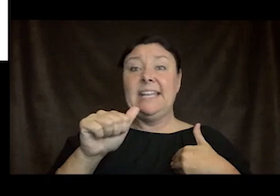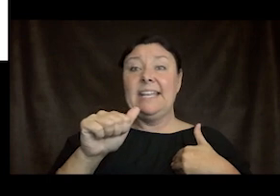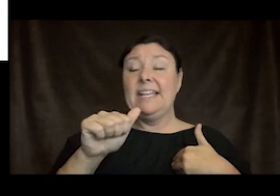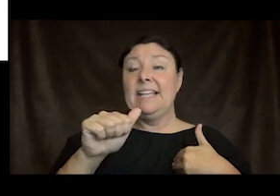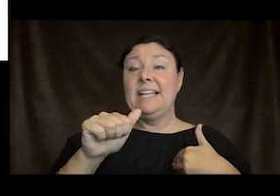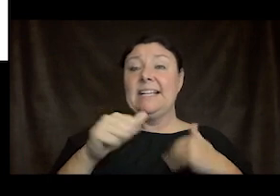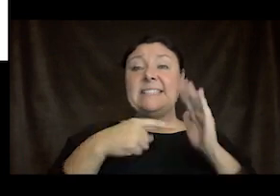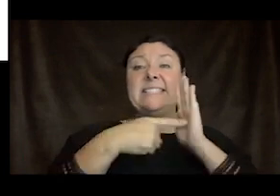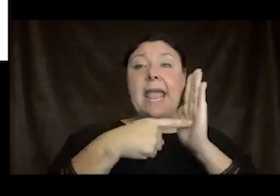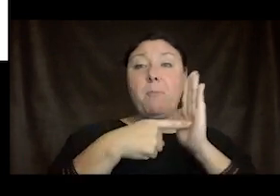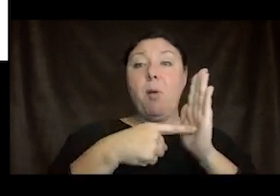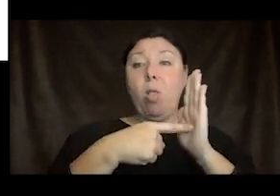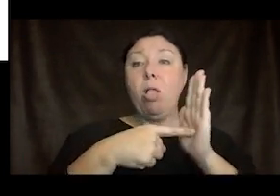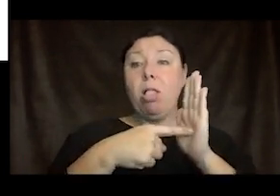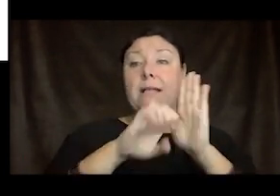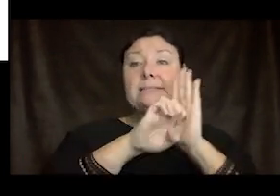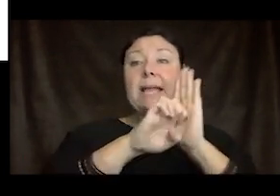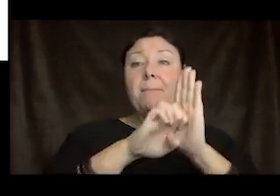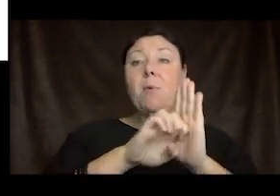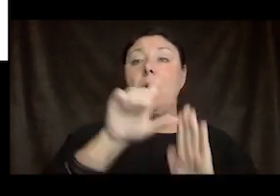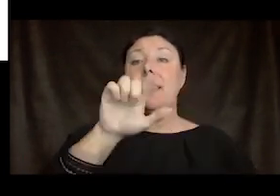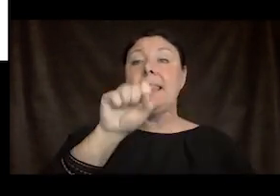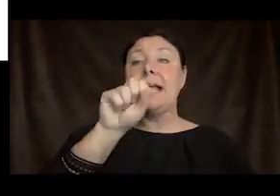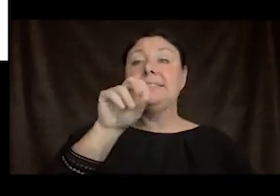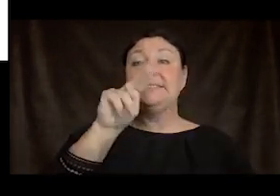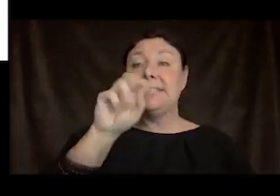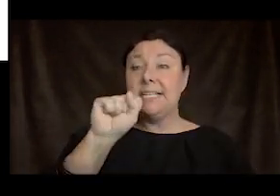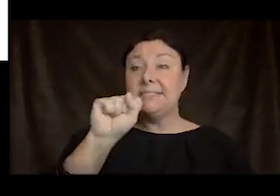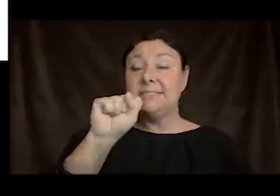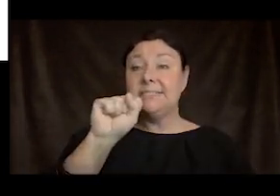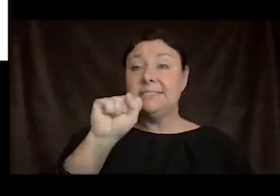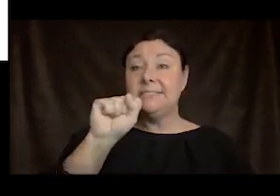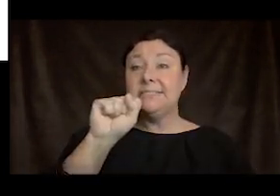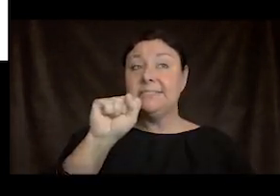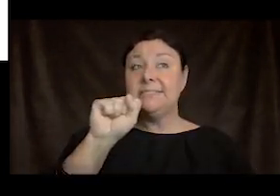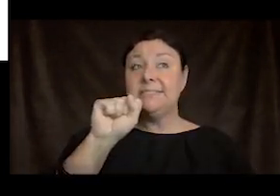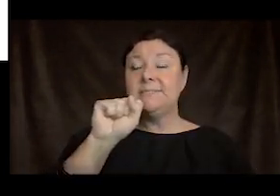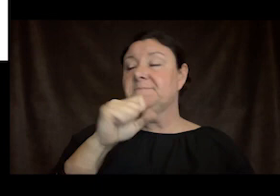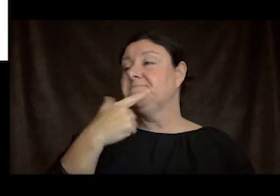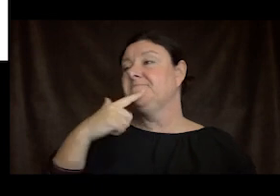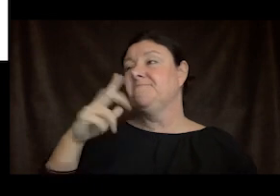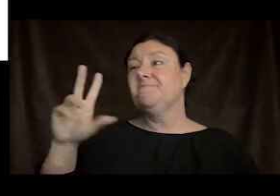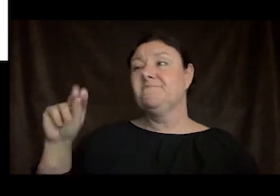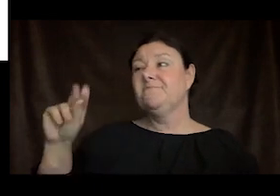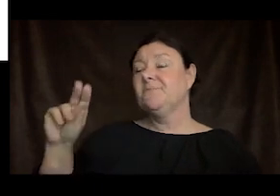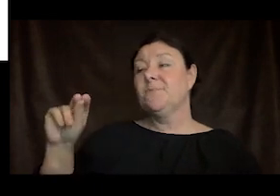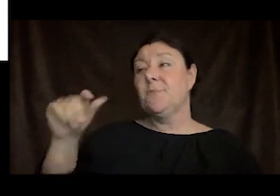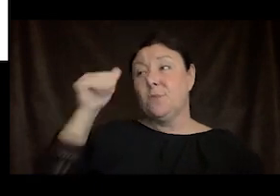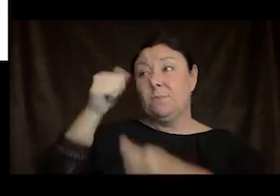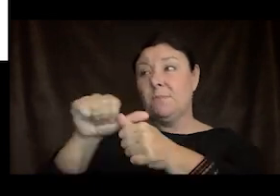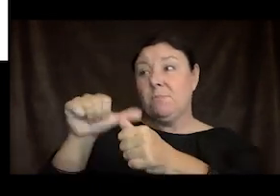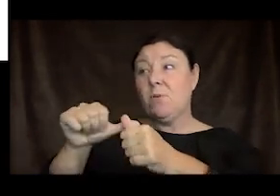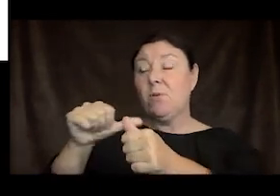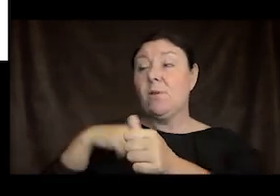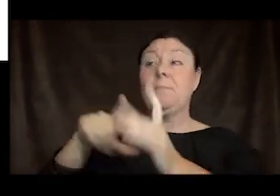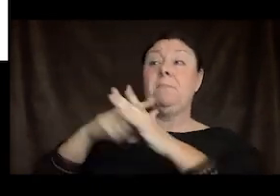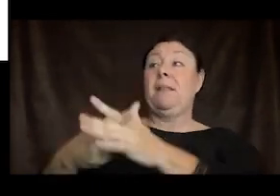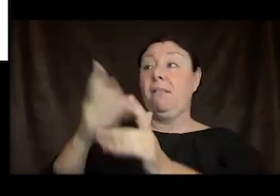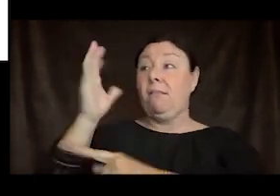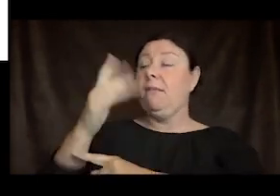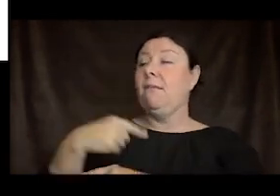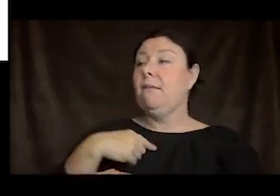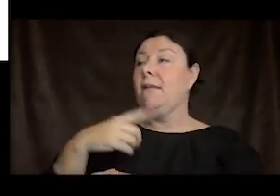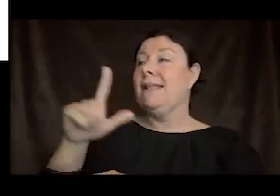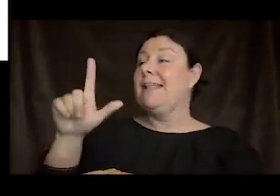any sample lessons also that you would recommend? There aren't many lessons that I would recommend, because if you remember at the very beginning, I